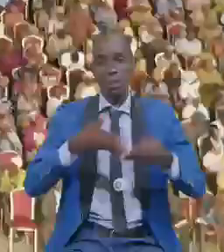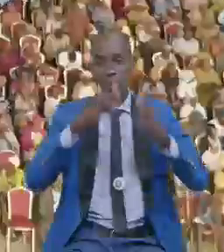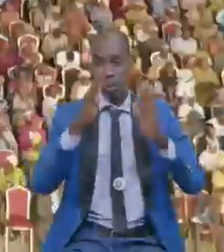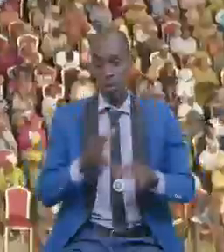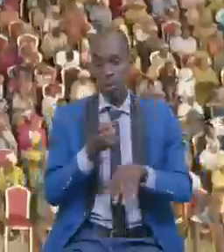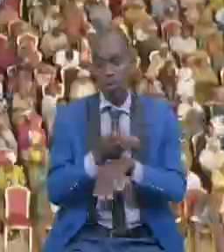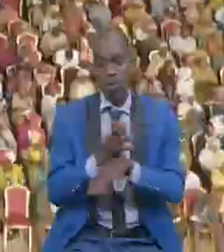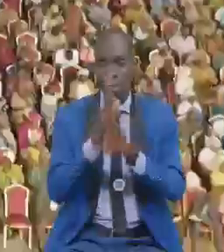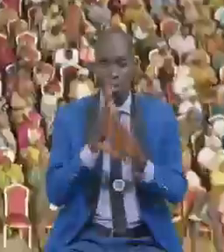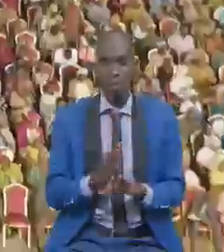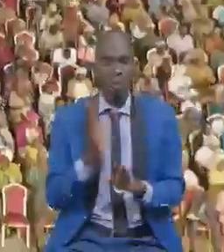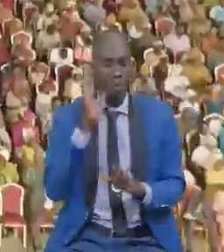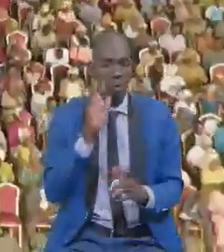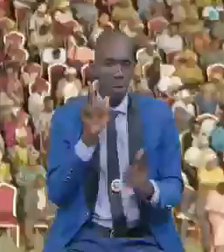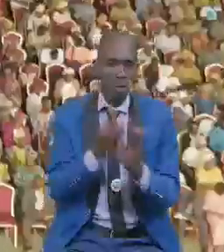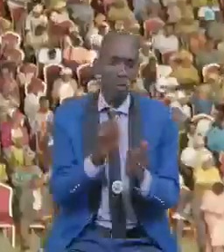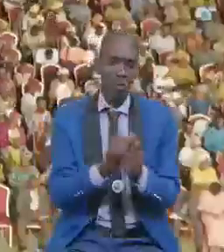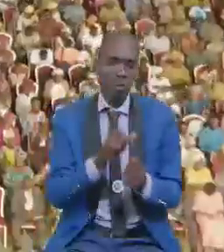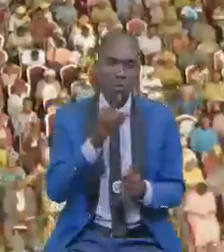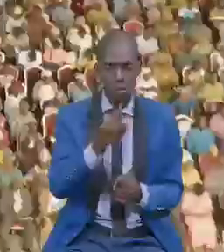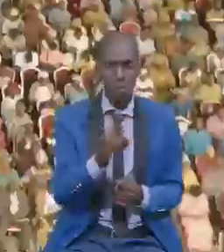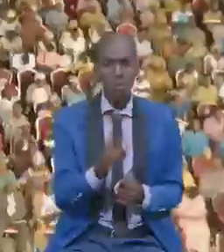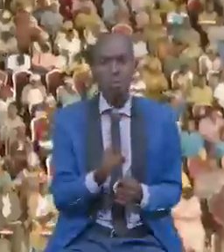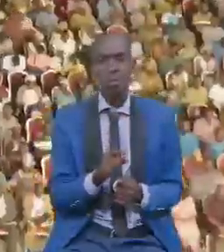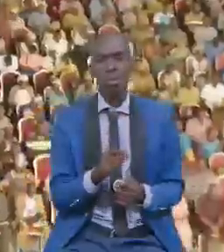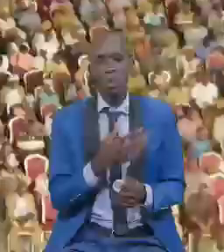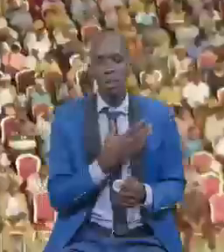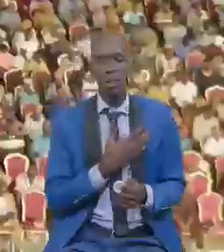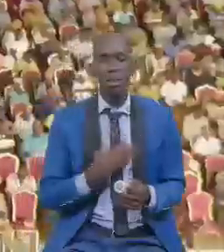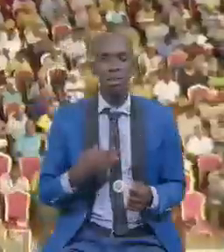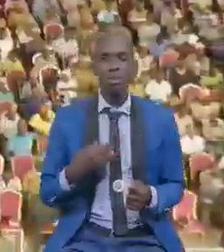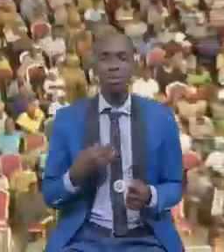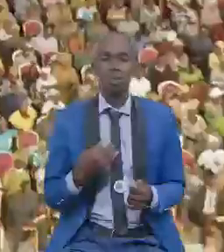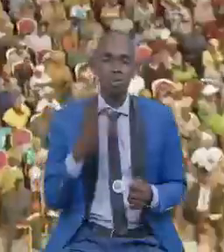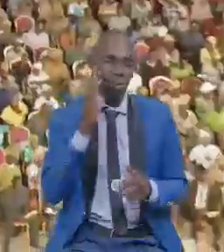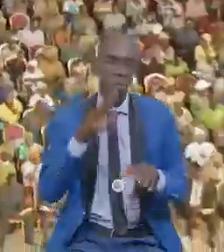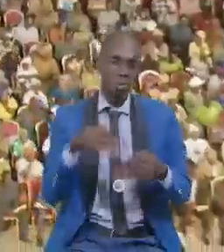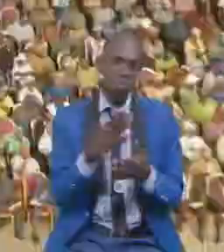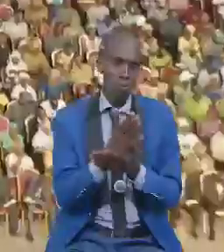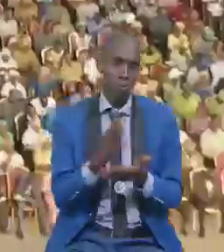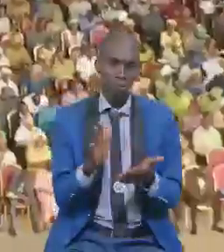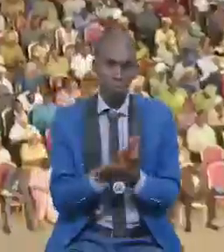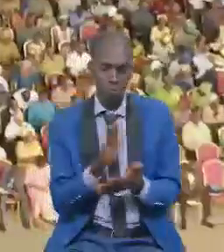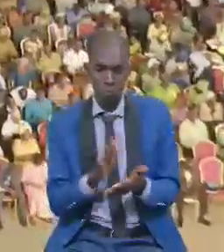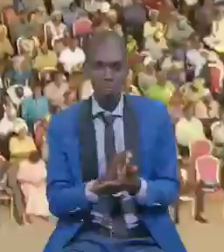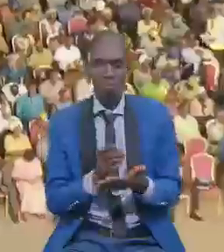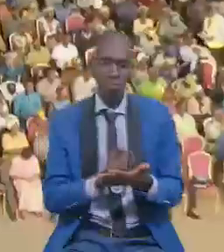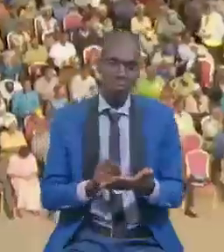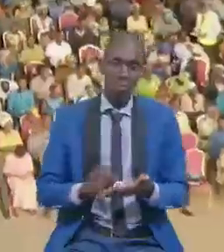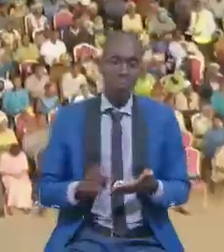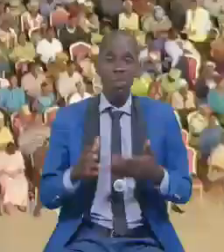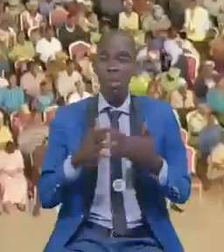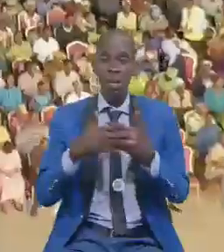we'll call on our overseer to help us now with this counseling session. And then we'll come back. All